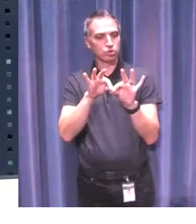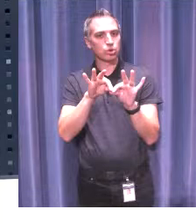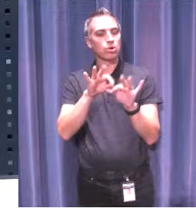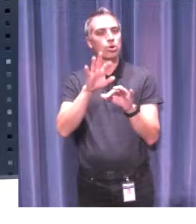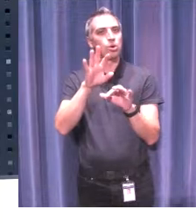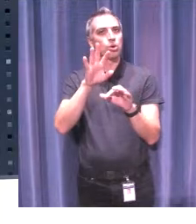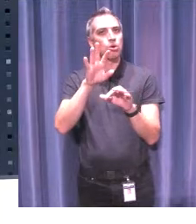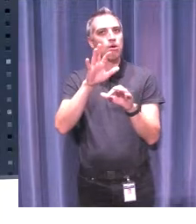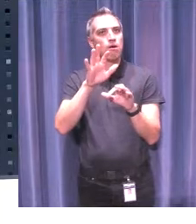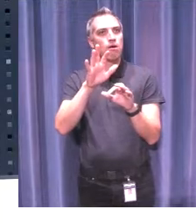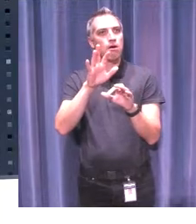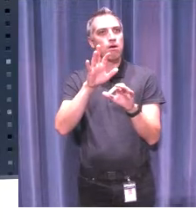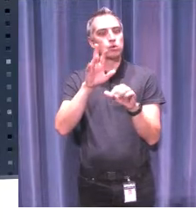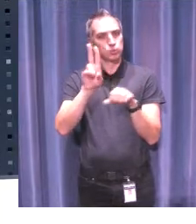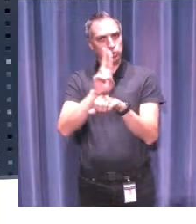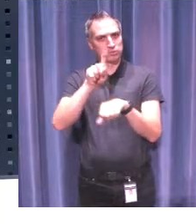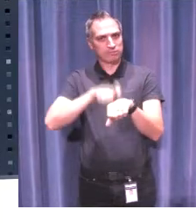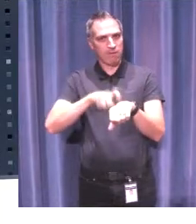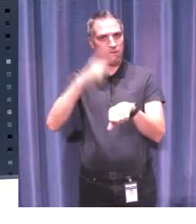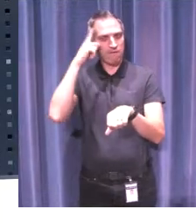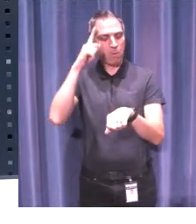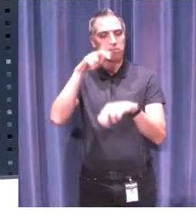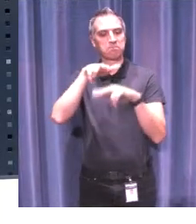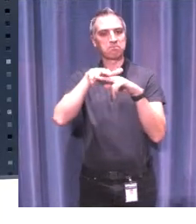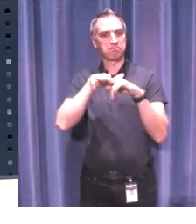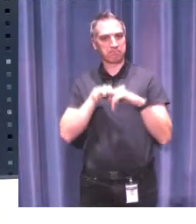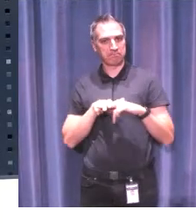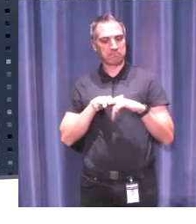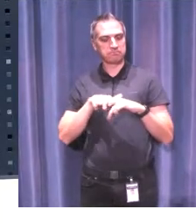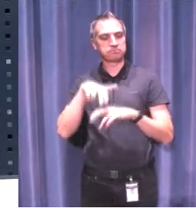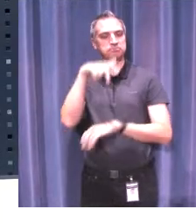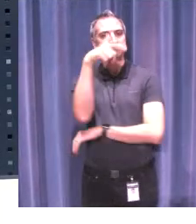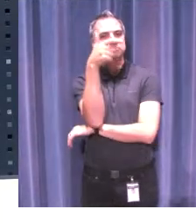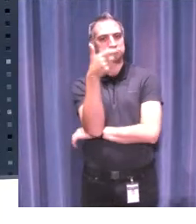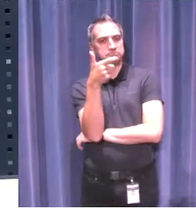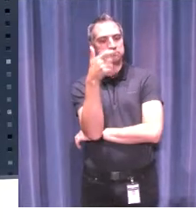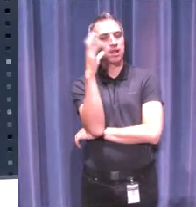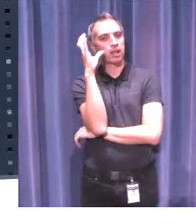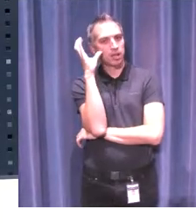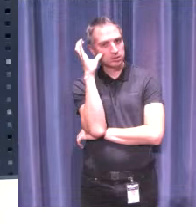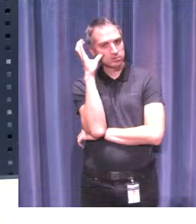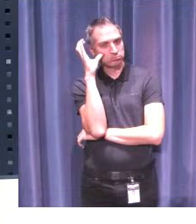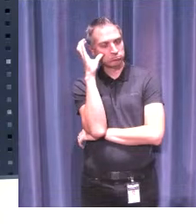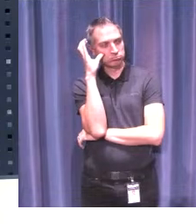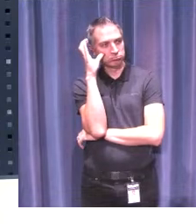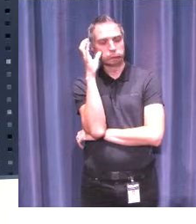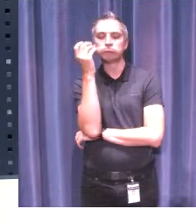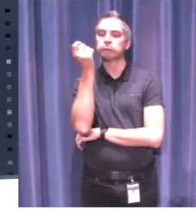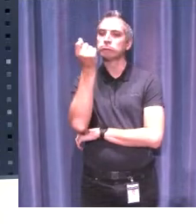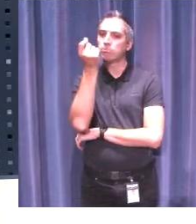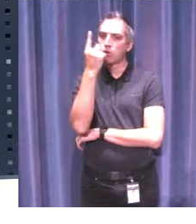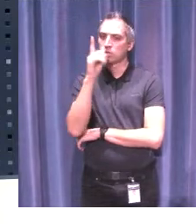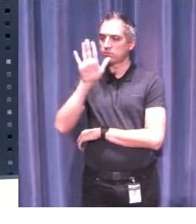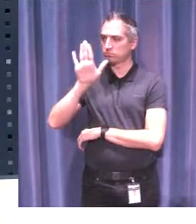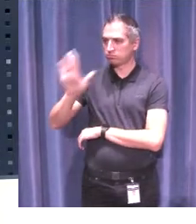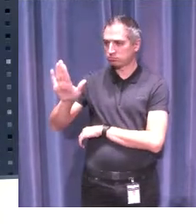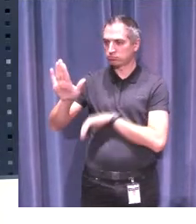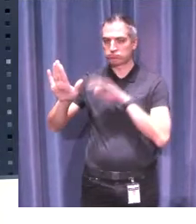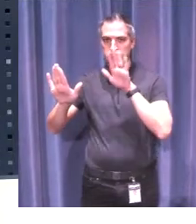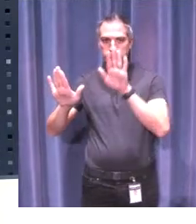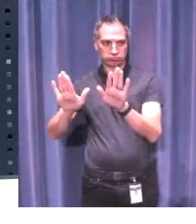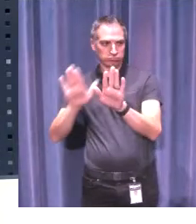listen and understand what the needs are across those three groups,